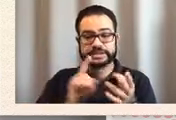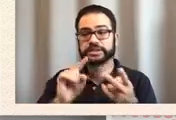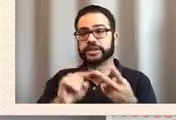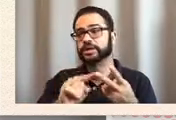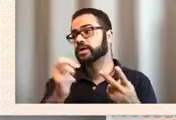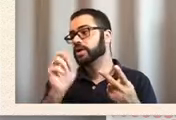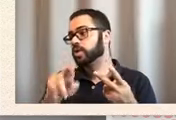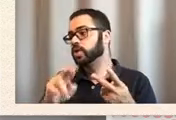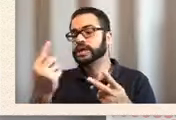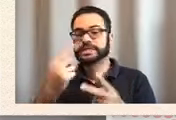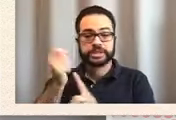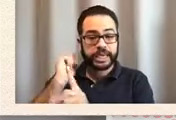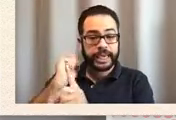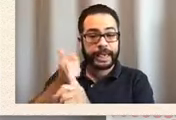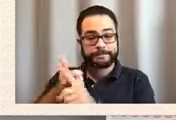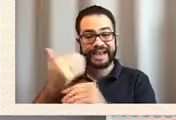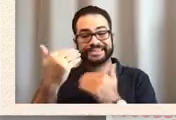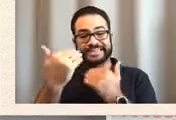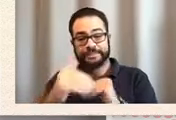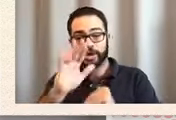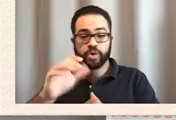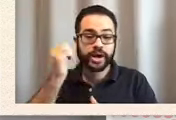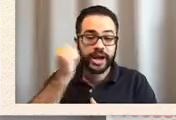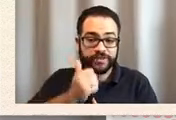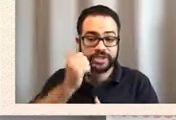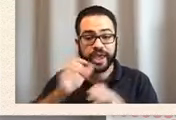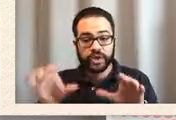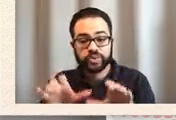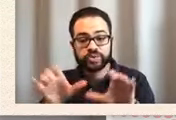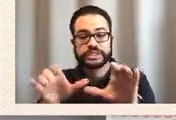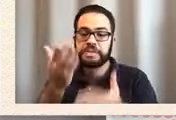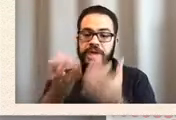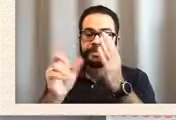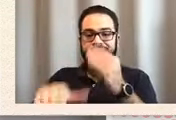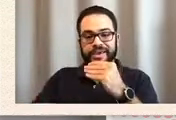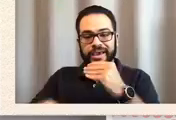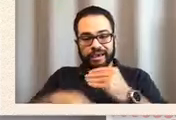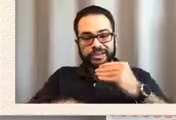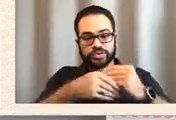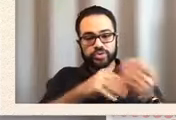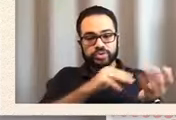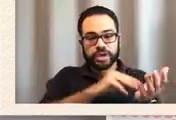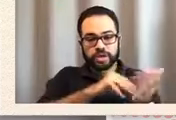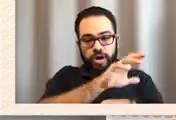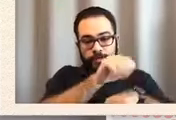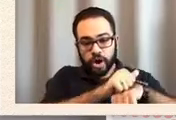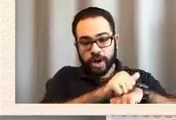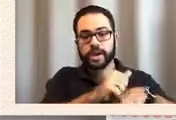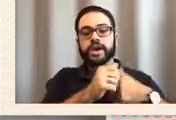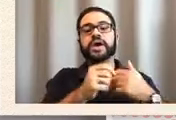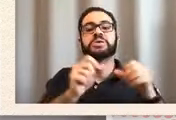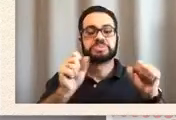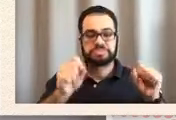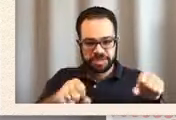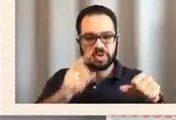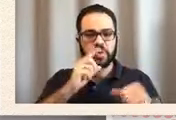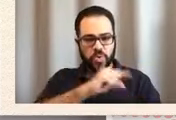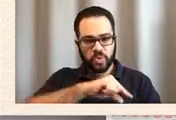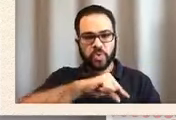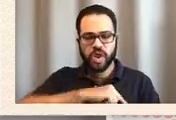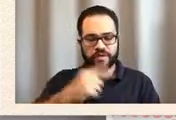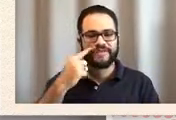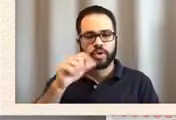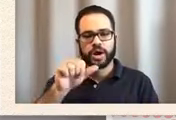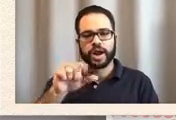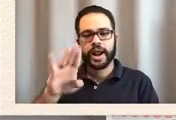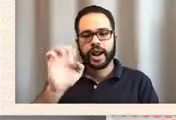impacts their daily routines, maybe they need additional doctor's appointments, most likely they're going to qualify for an ABLE account, because